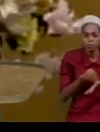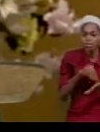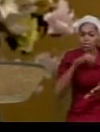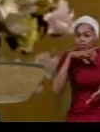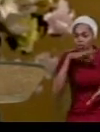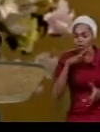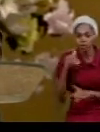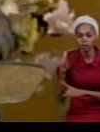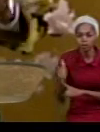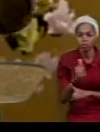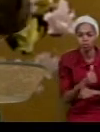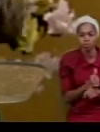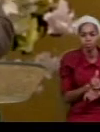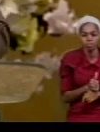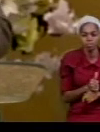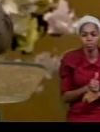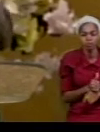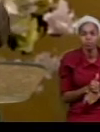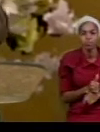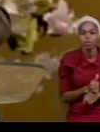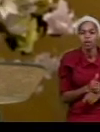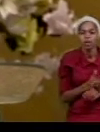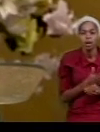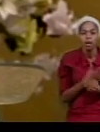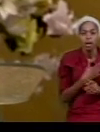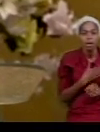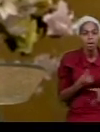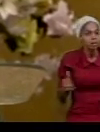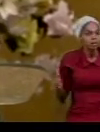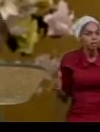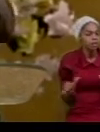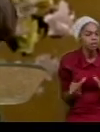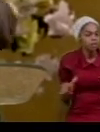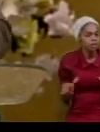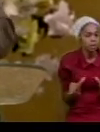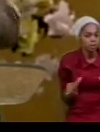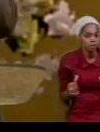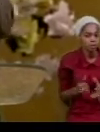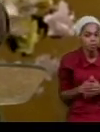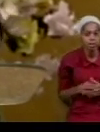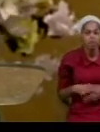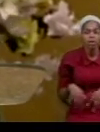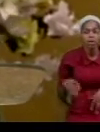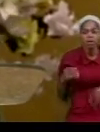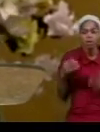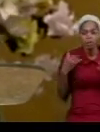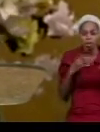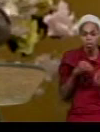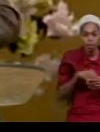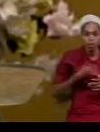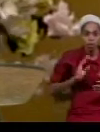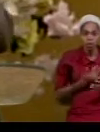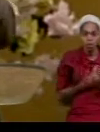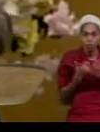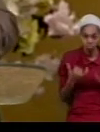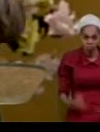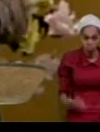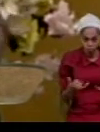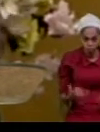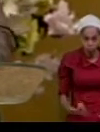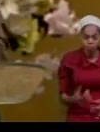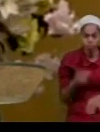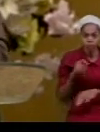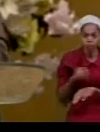defiled. And in the same vein, in the present world, in our